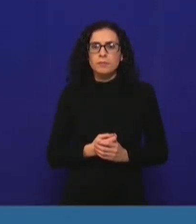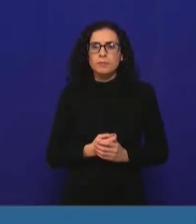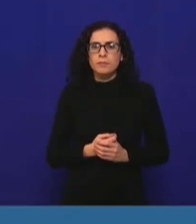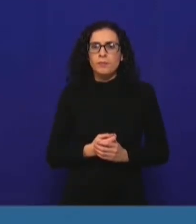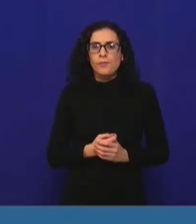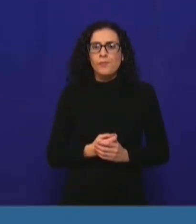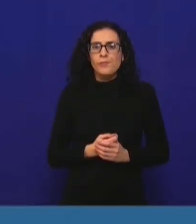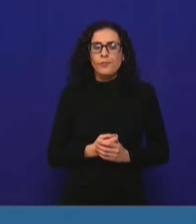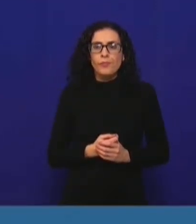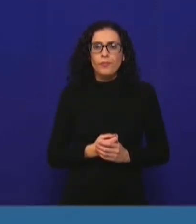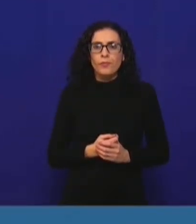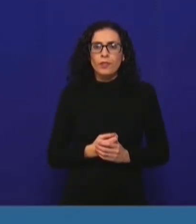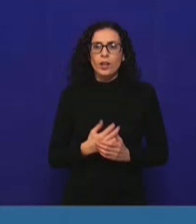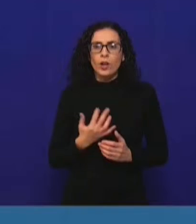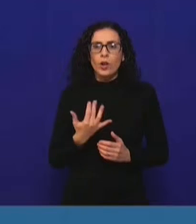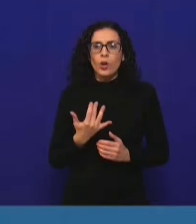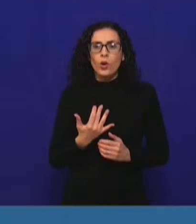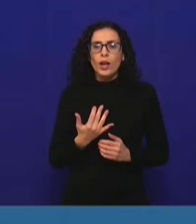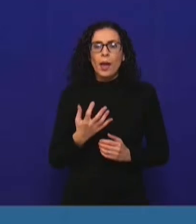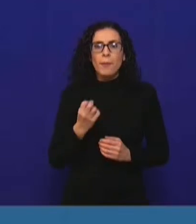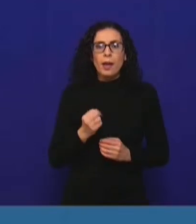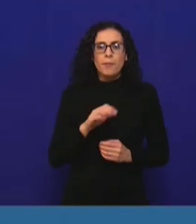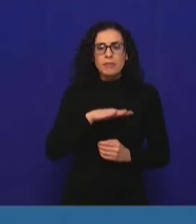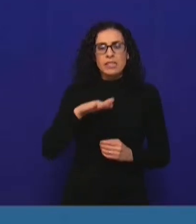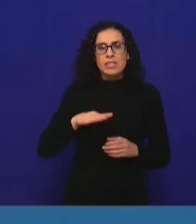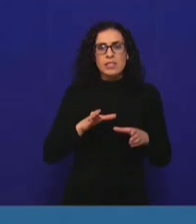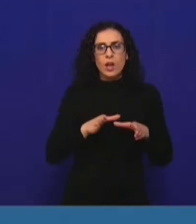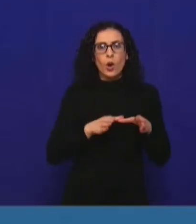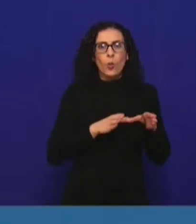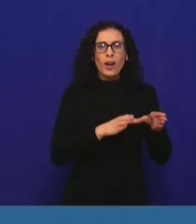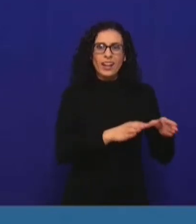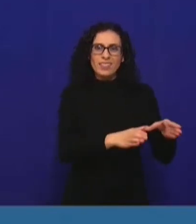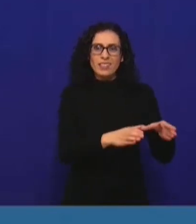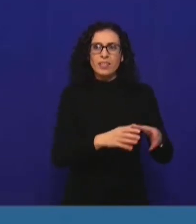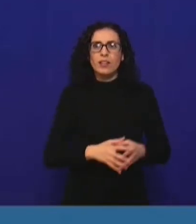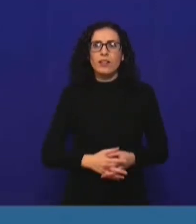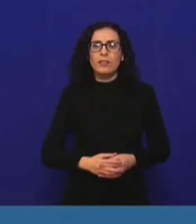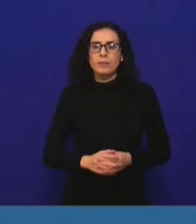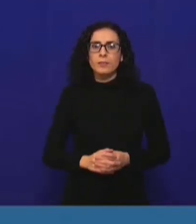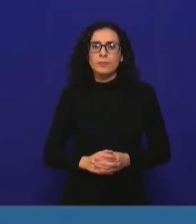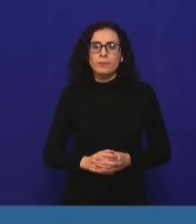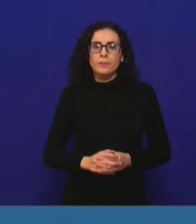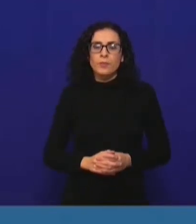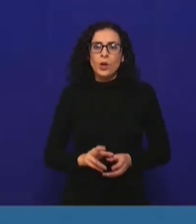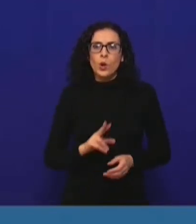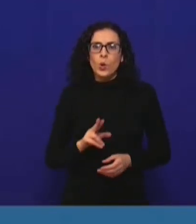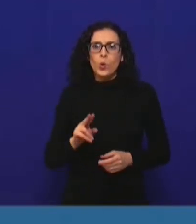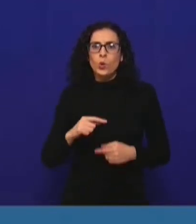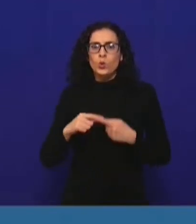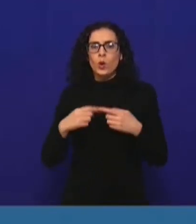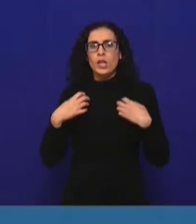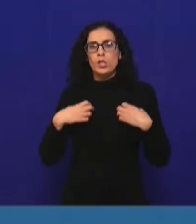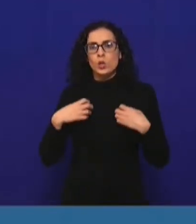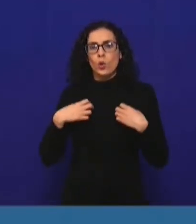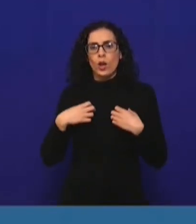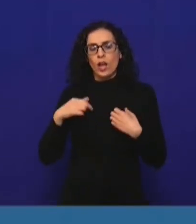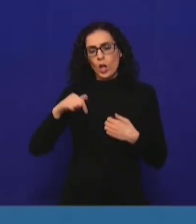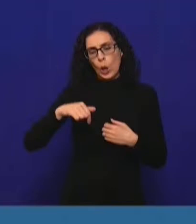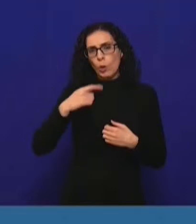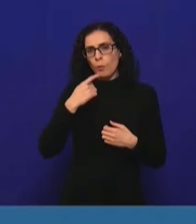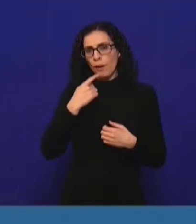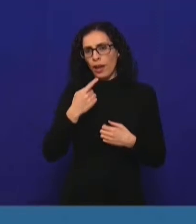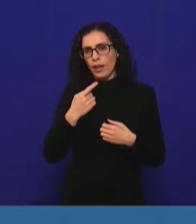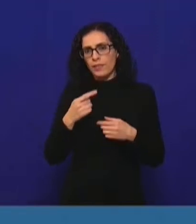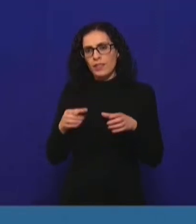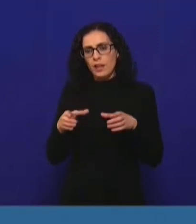kemm bħalissa hemm persuni fi kwarantina, qegħdin taħt kwarantina. U x'qed ninsaqsi wkoll dwar l-iskejjel, illum semmejthom bħala